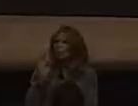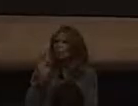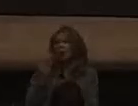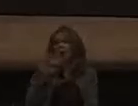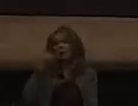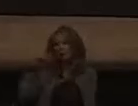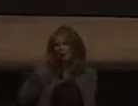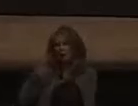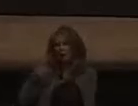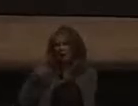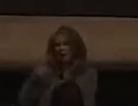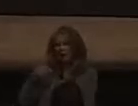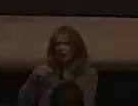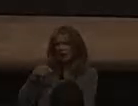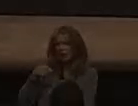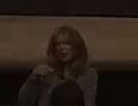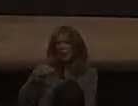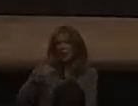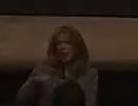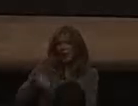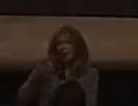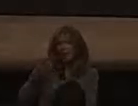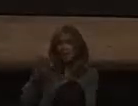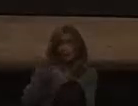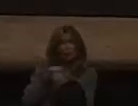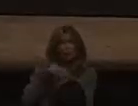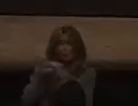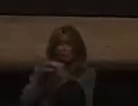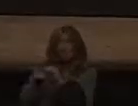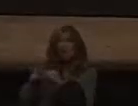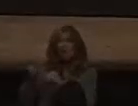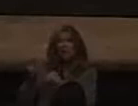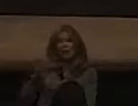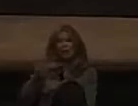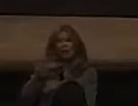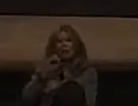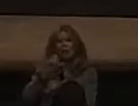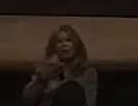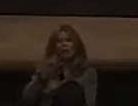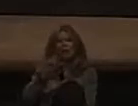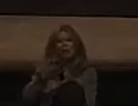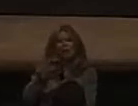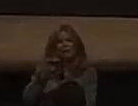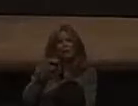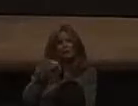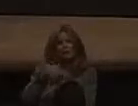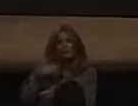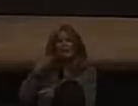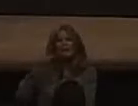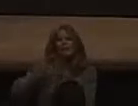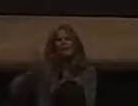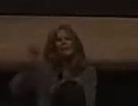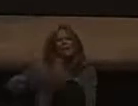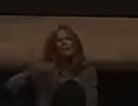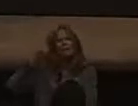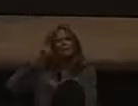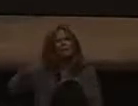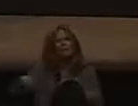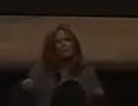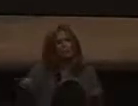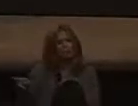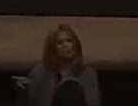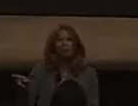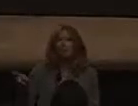fully accessible was the Colosseum. They have a lift for wheelchair users. In